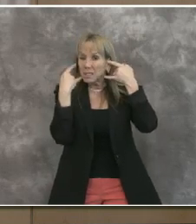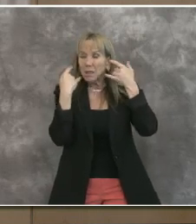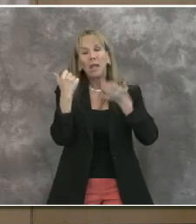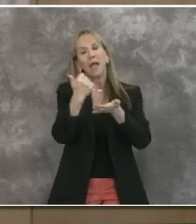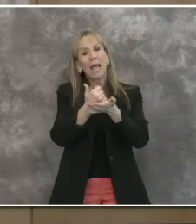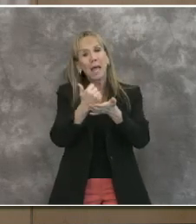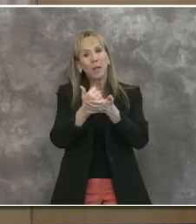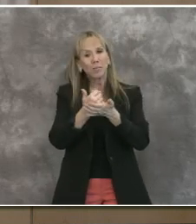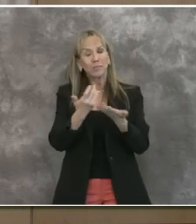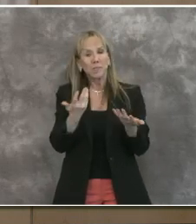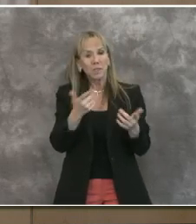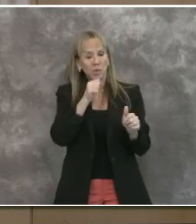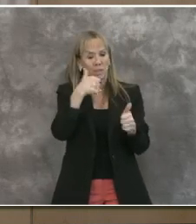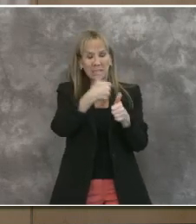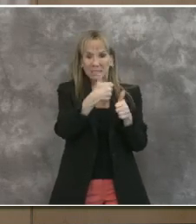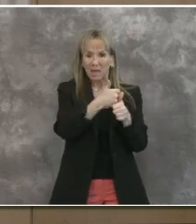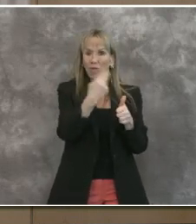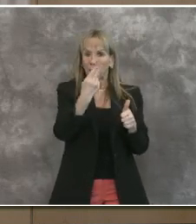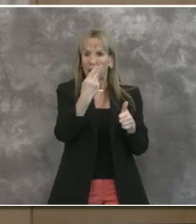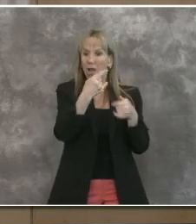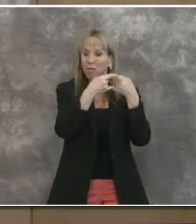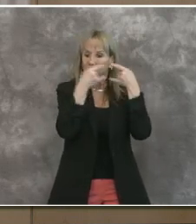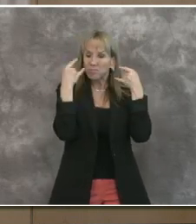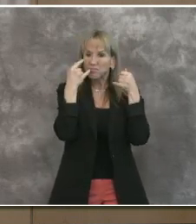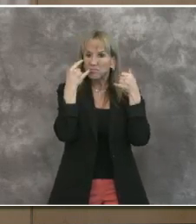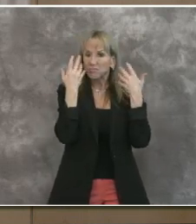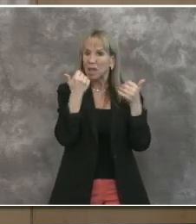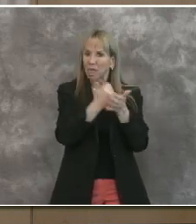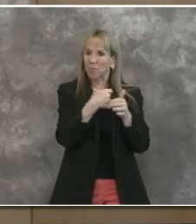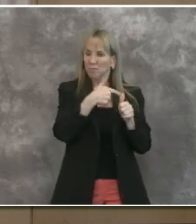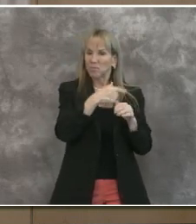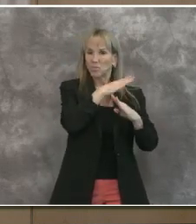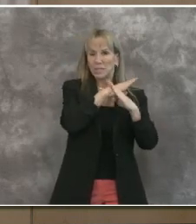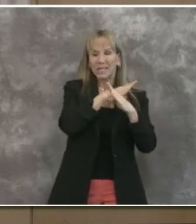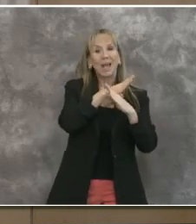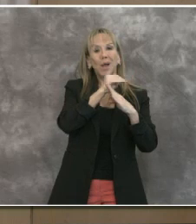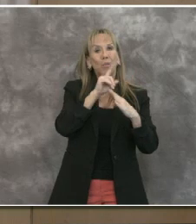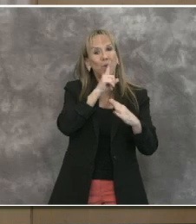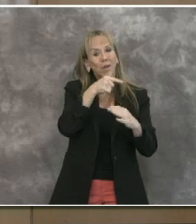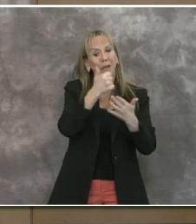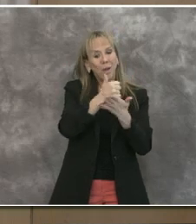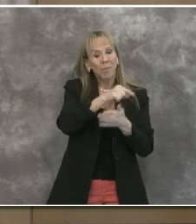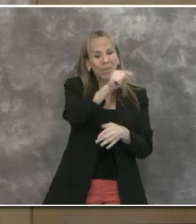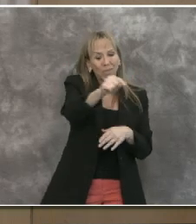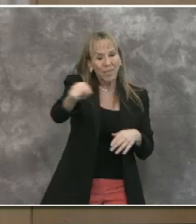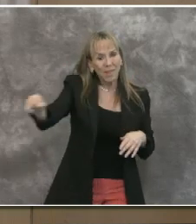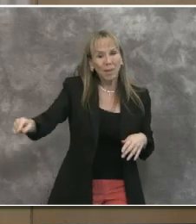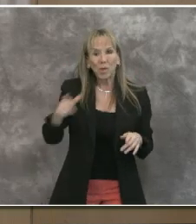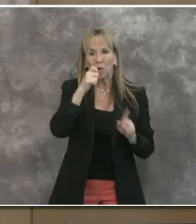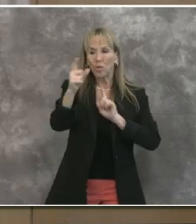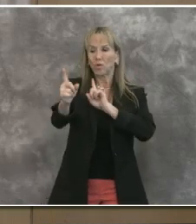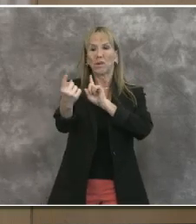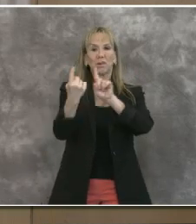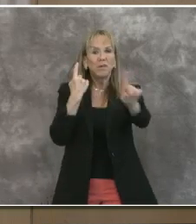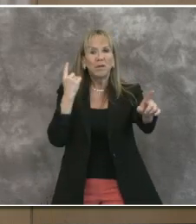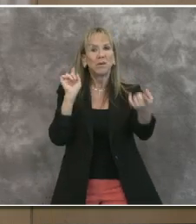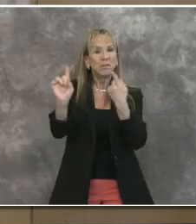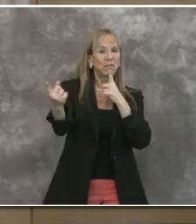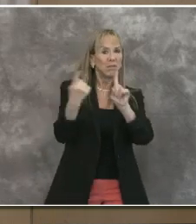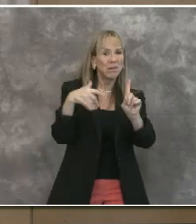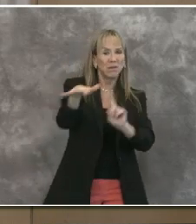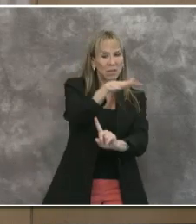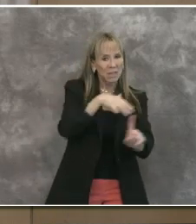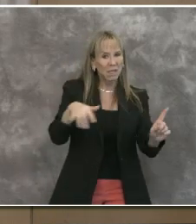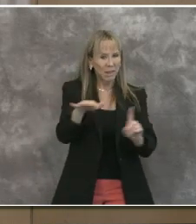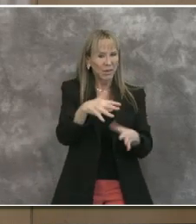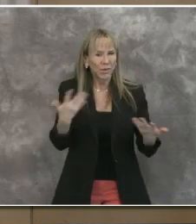the individual who is wearing the facial covering, but it helps other individuals that they come in contact with.